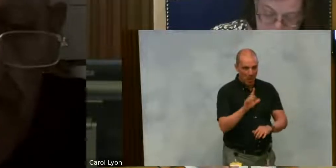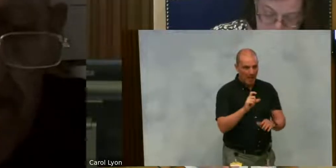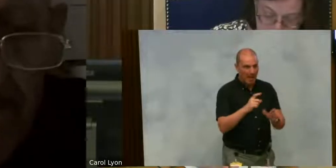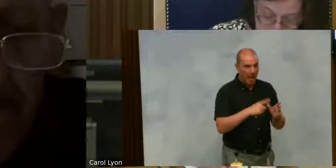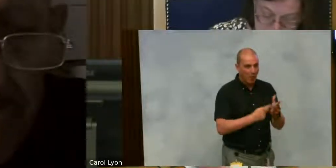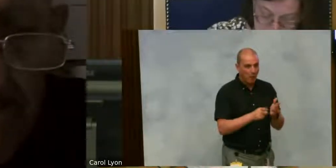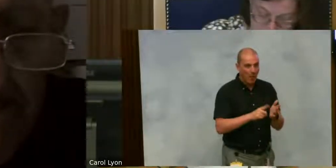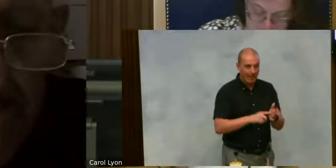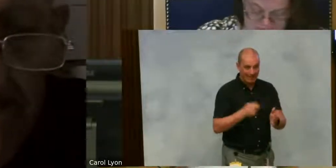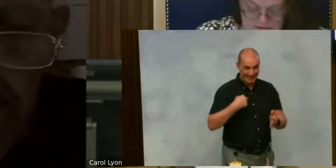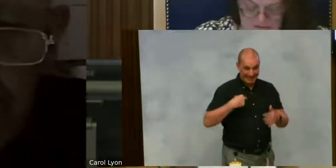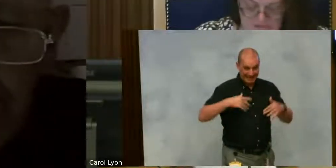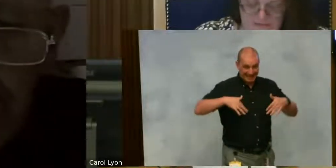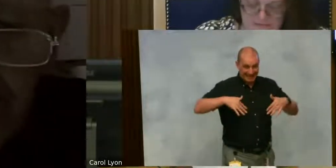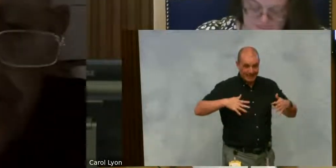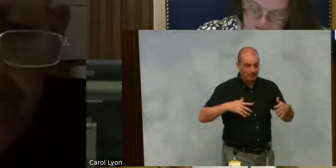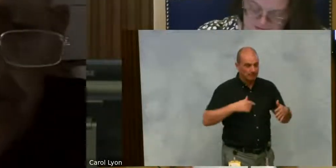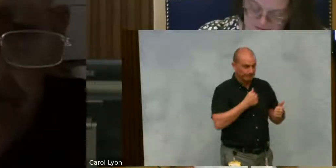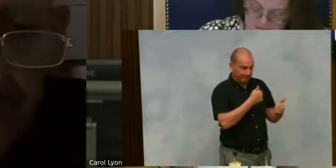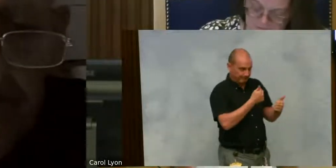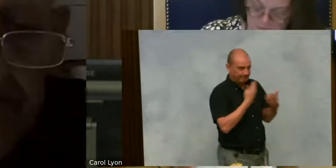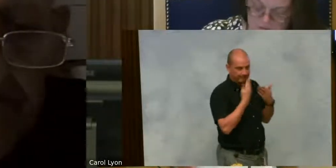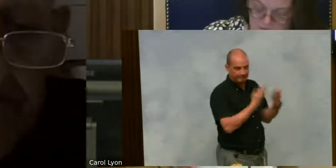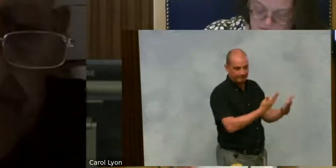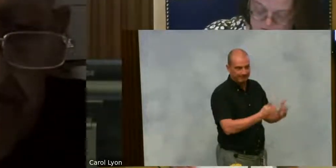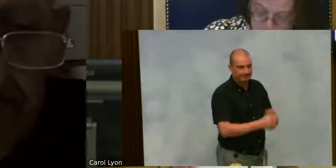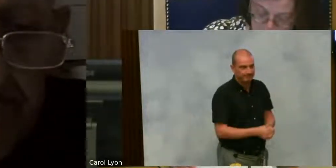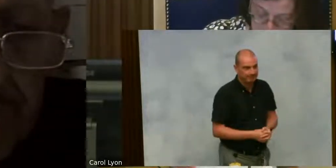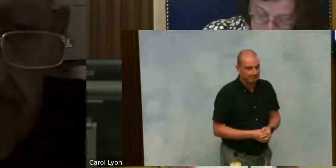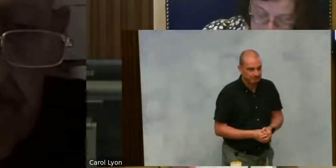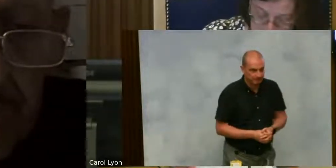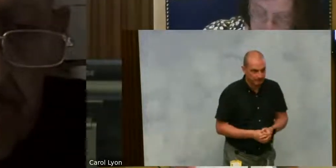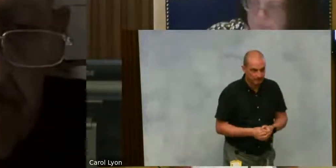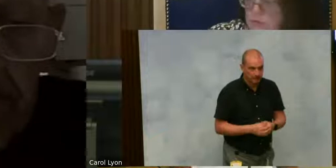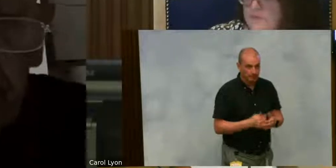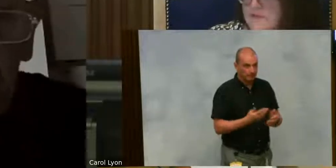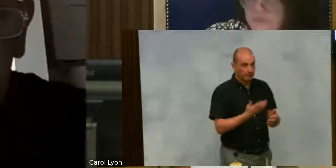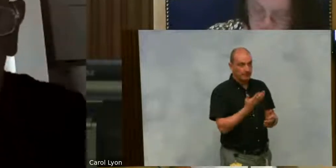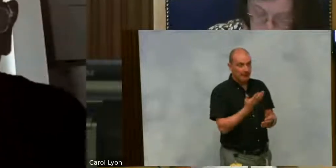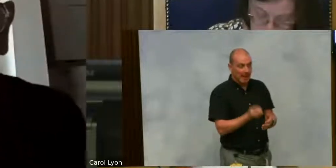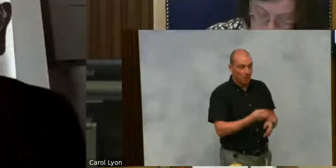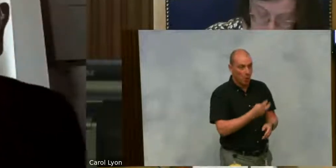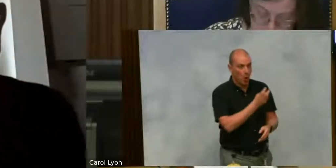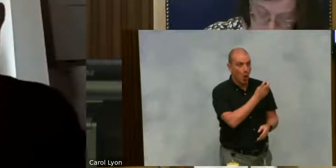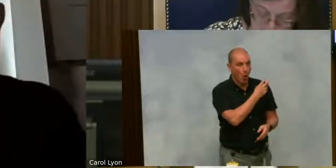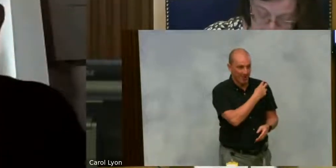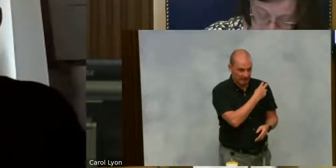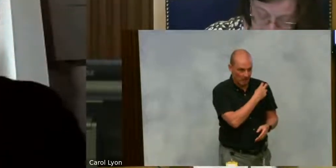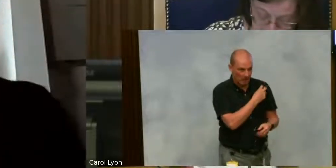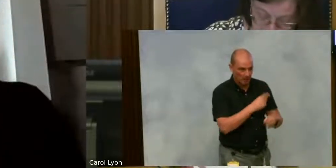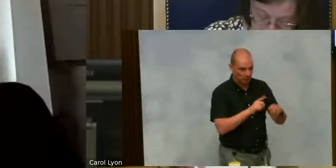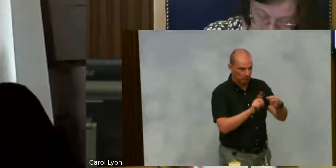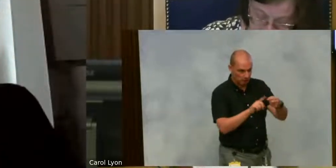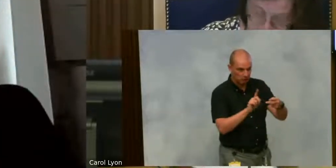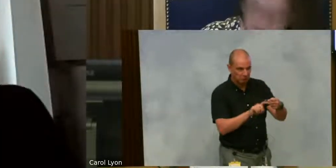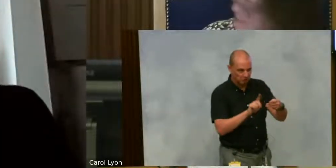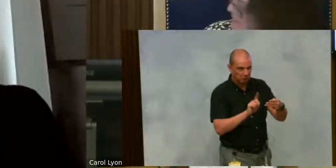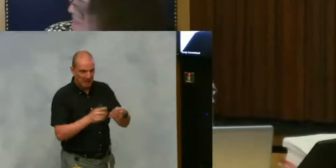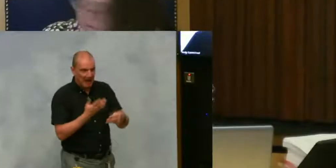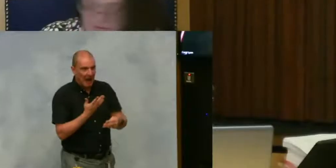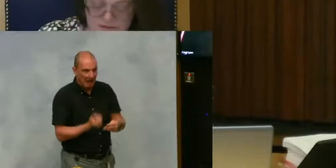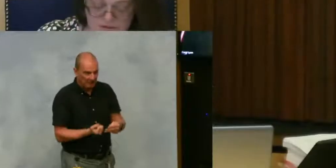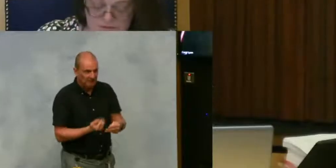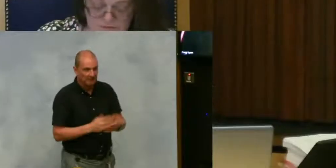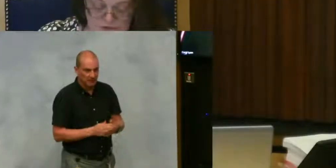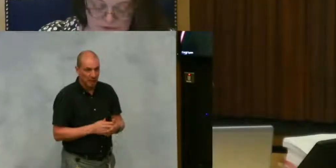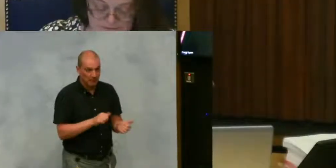thank you very much. Okay, we also have various officers at today's meeting. I'll hand back